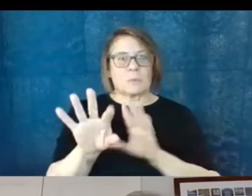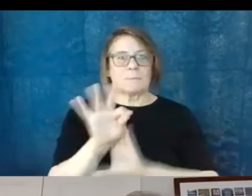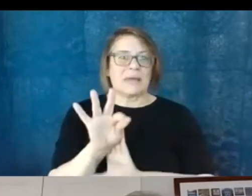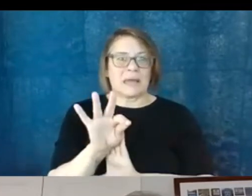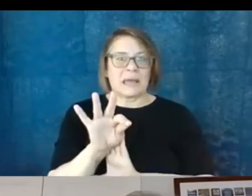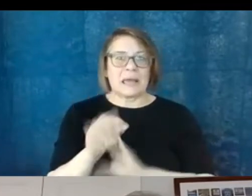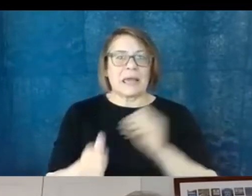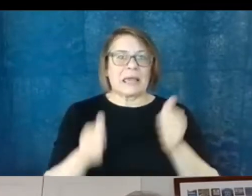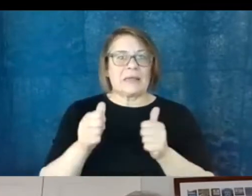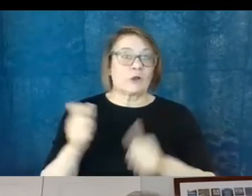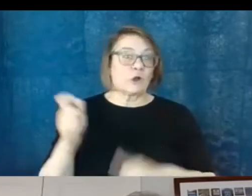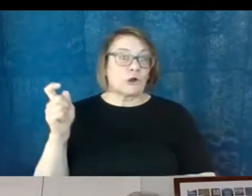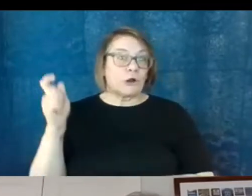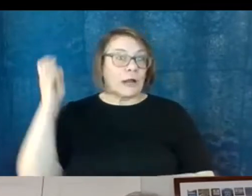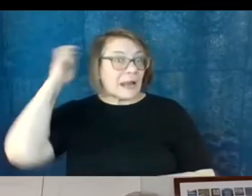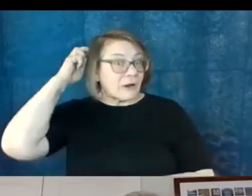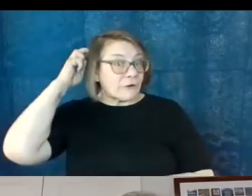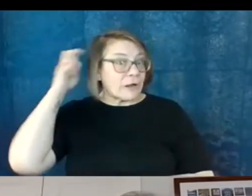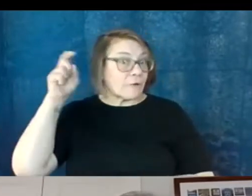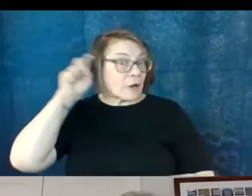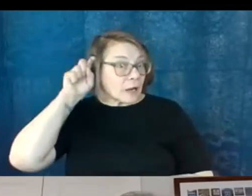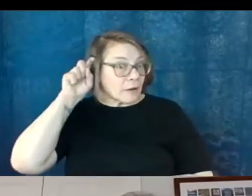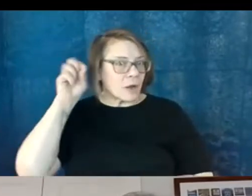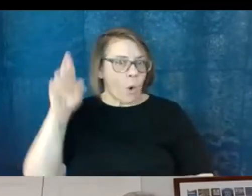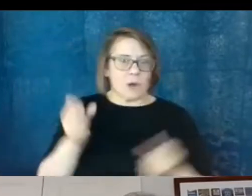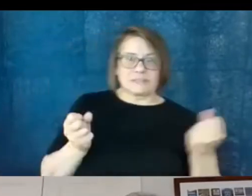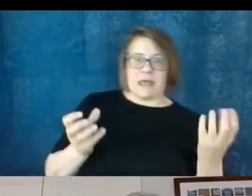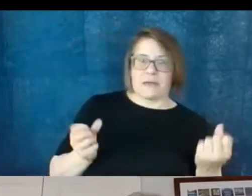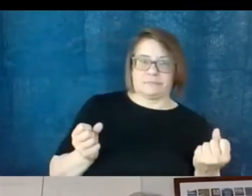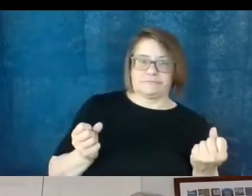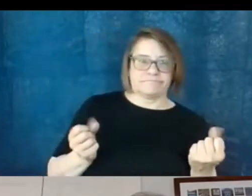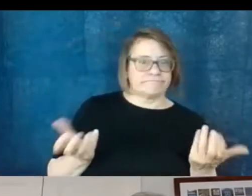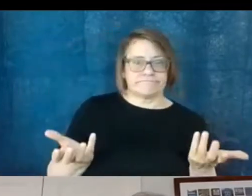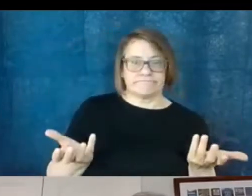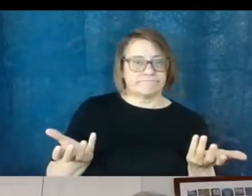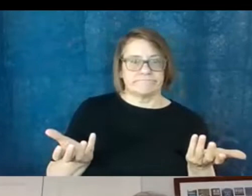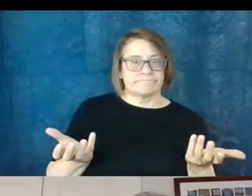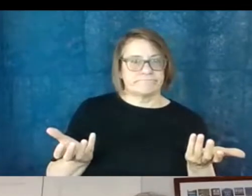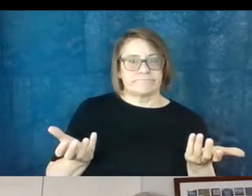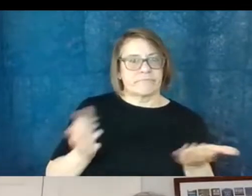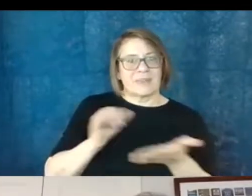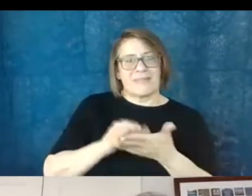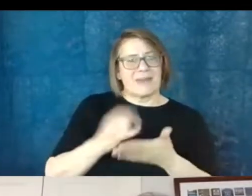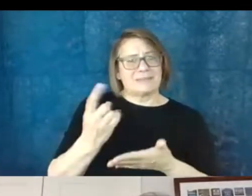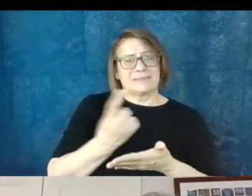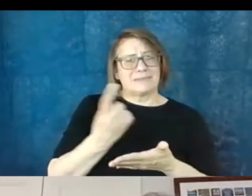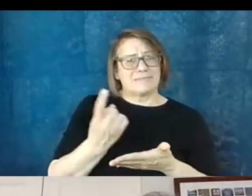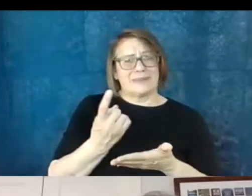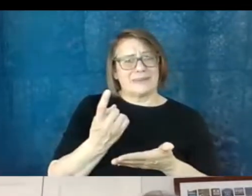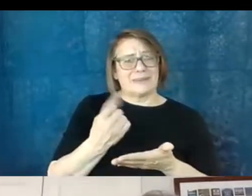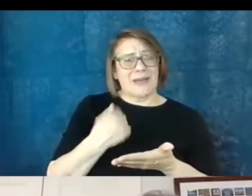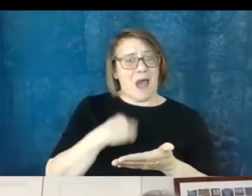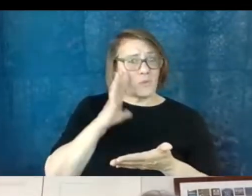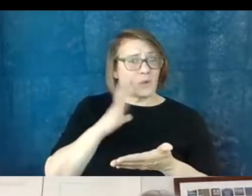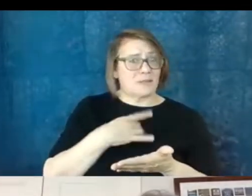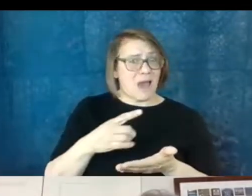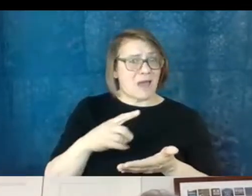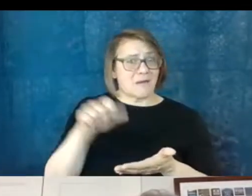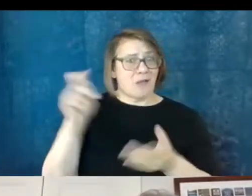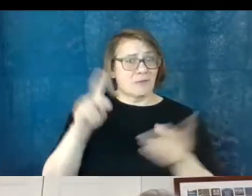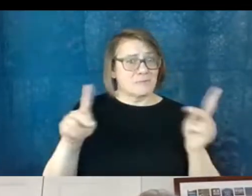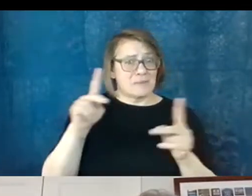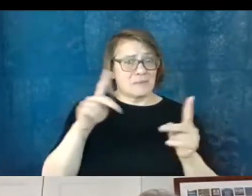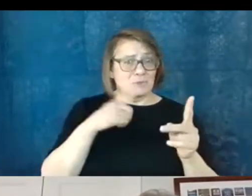hearing technologies or sign language. And that's something that I would like other people